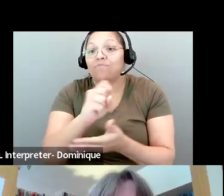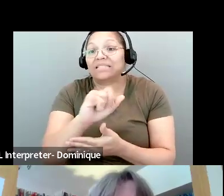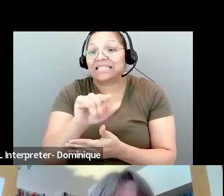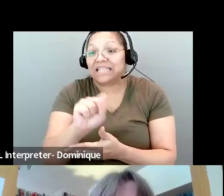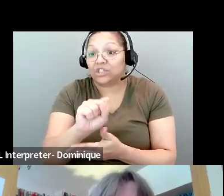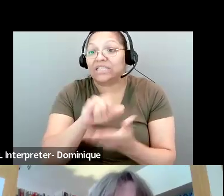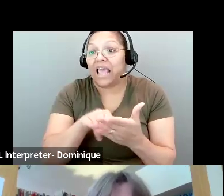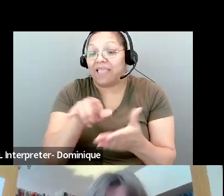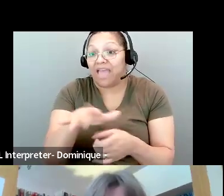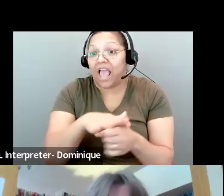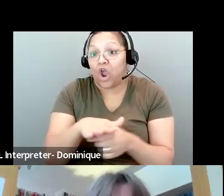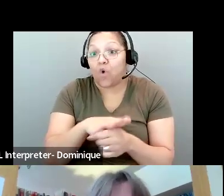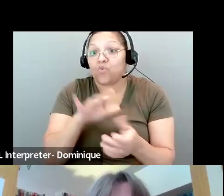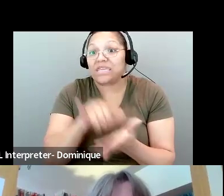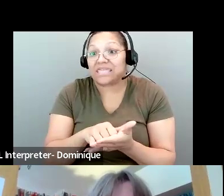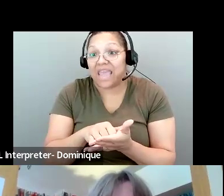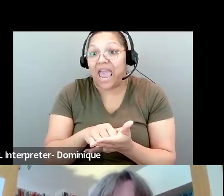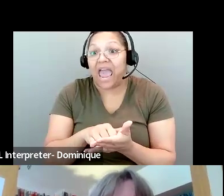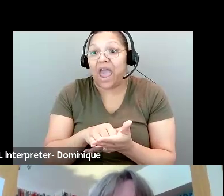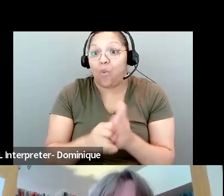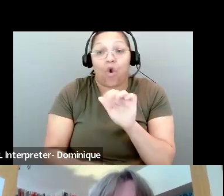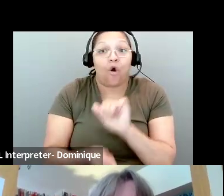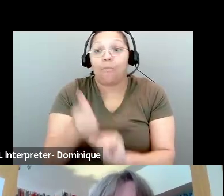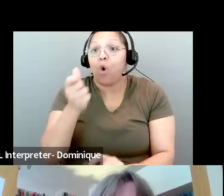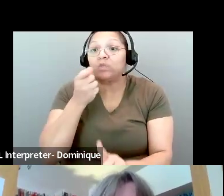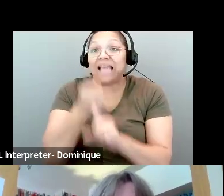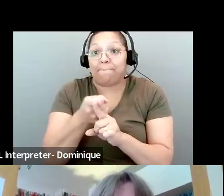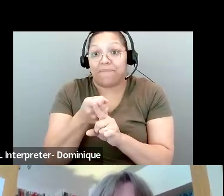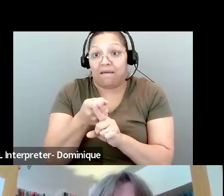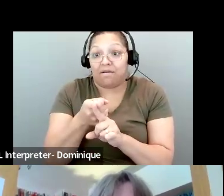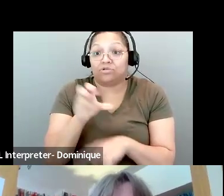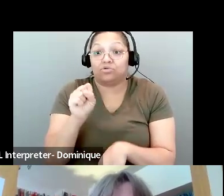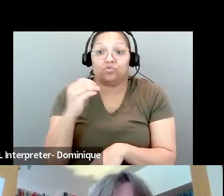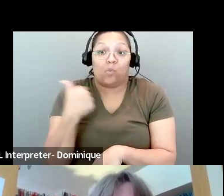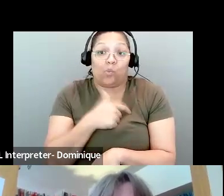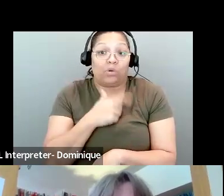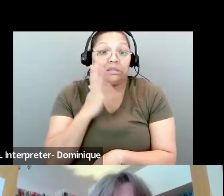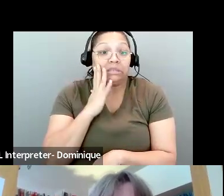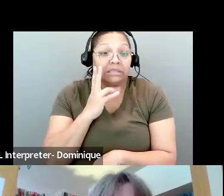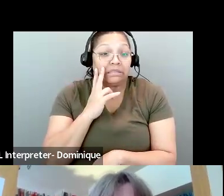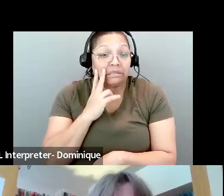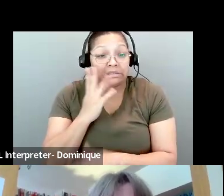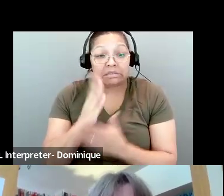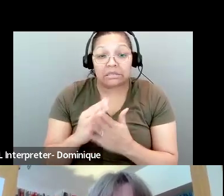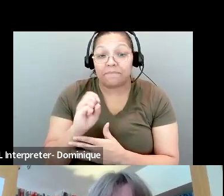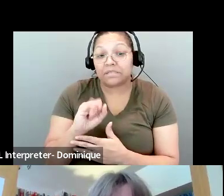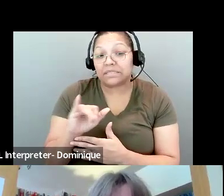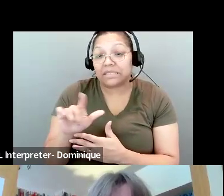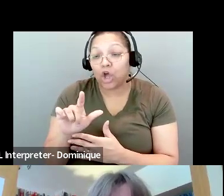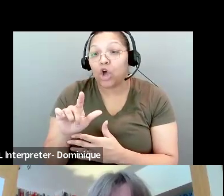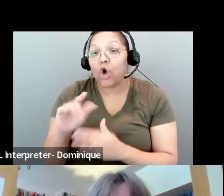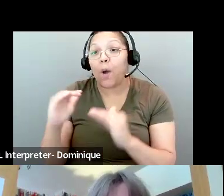in the areas that were most impacted. So we're seeing a little bit of CIL peer support for each